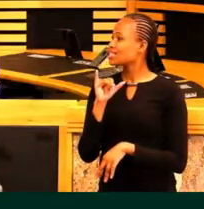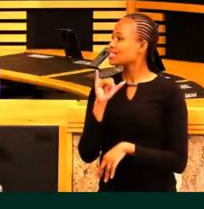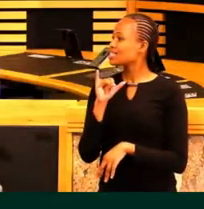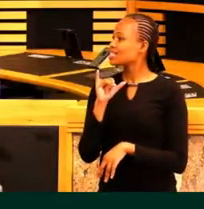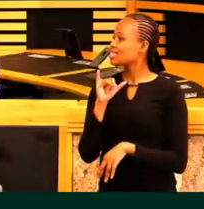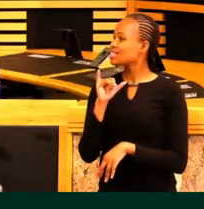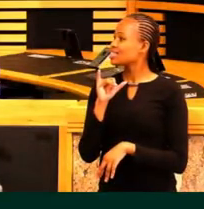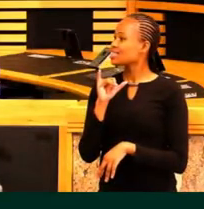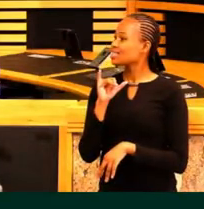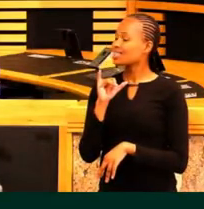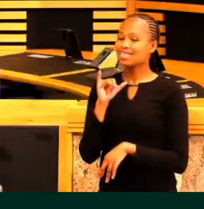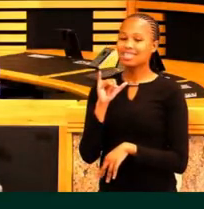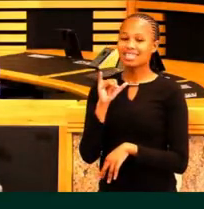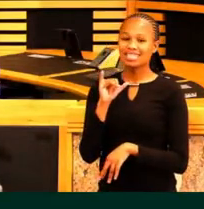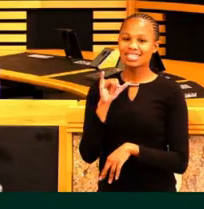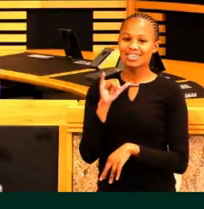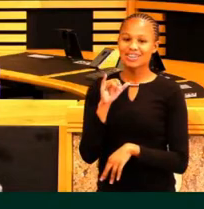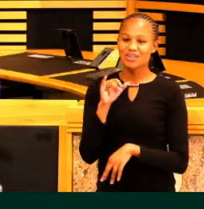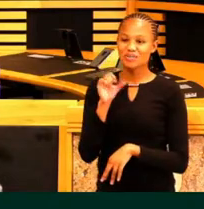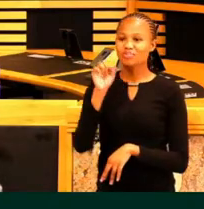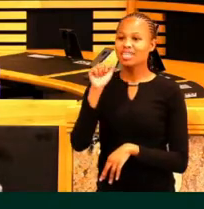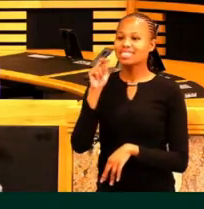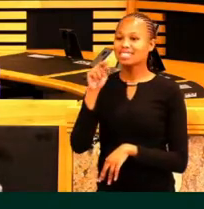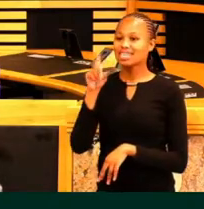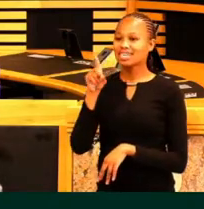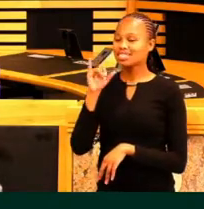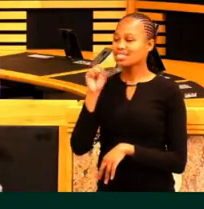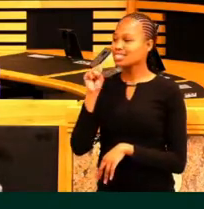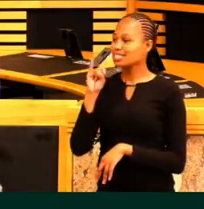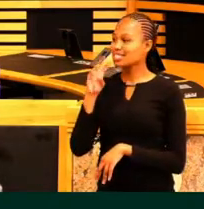or Sunday yes sorry I remember